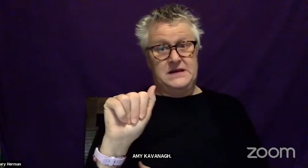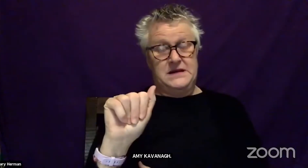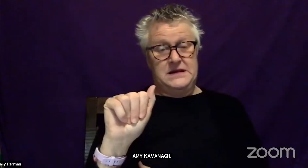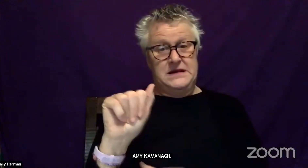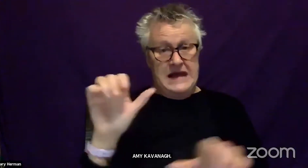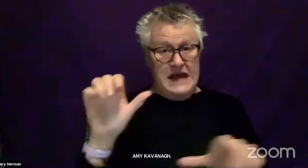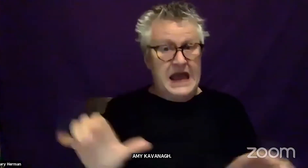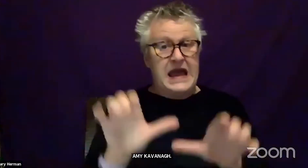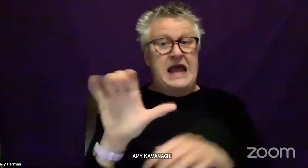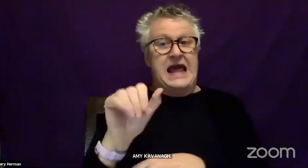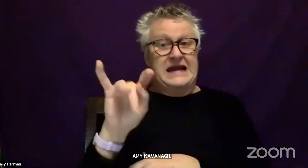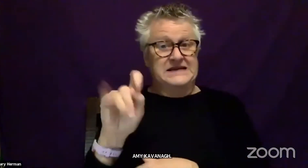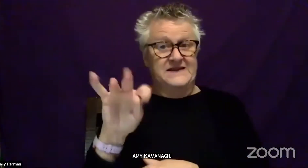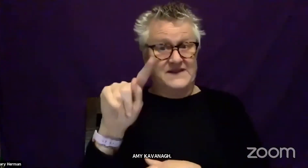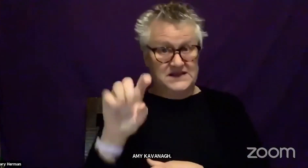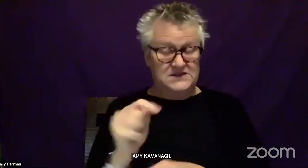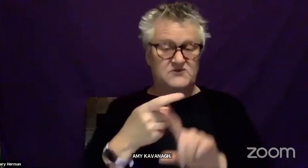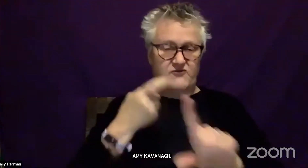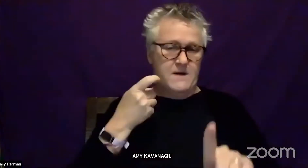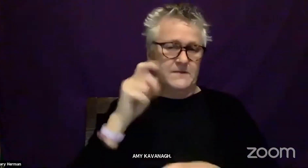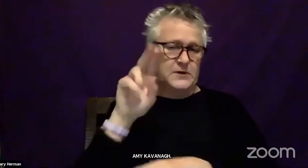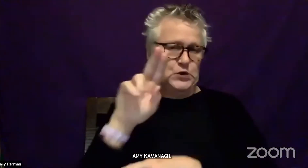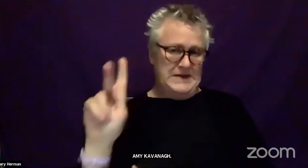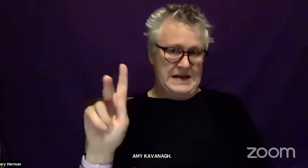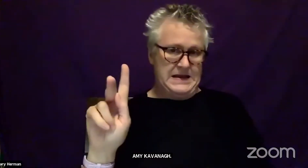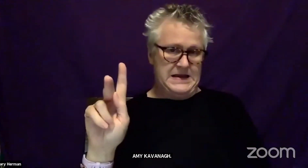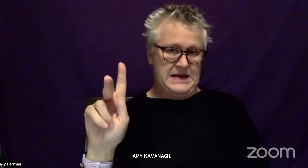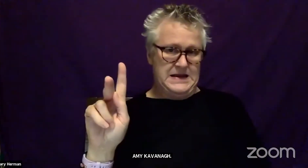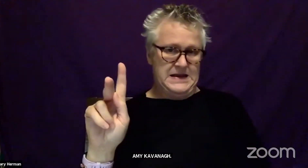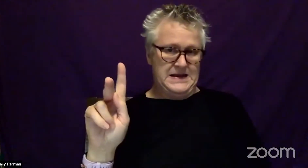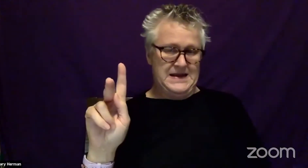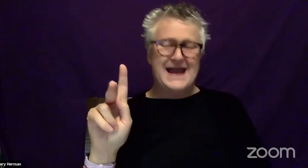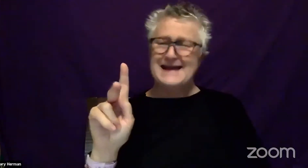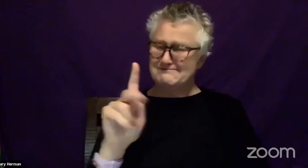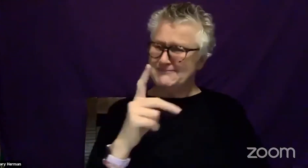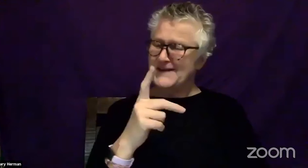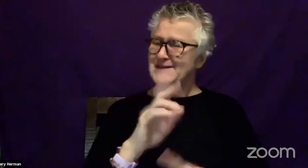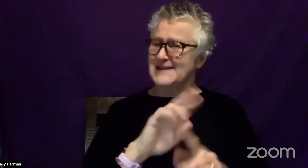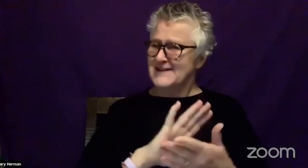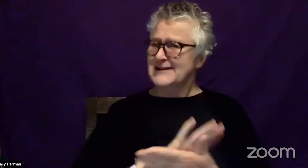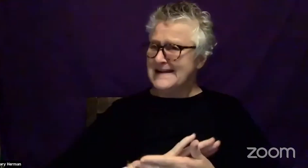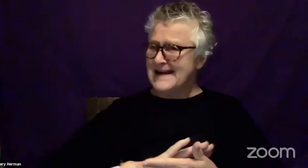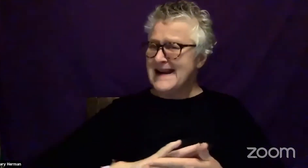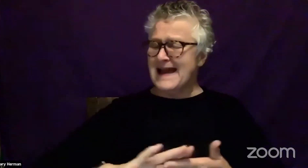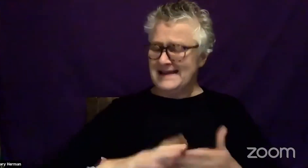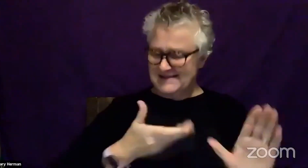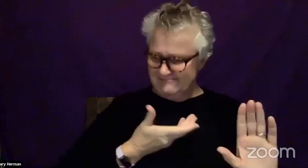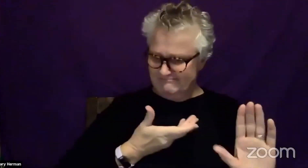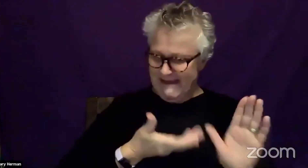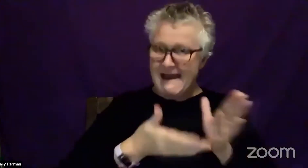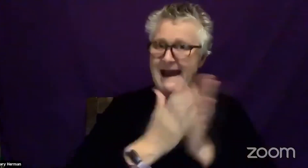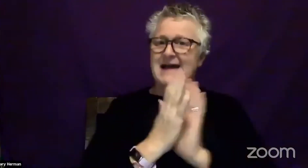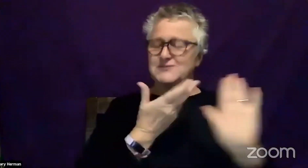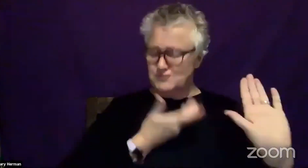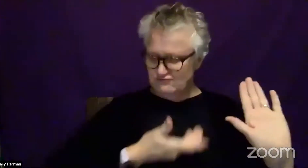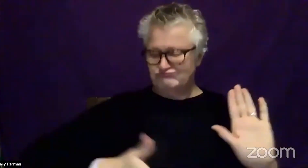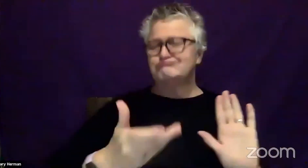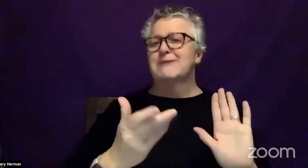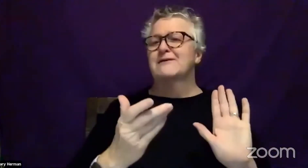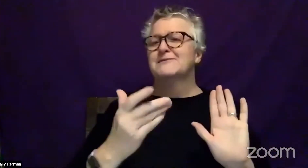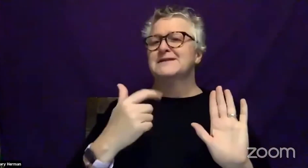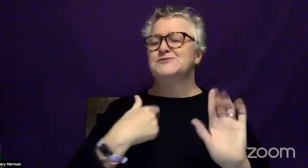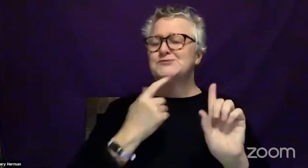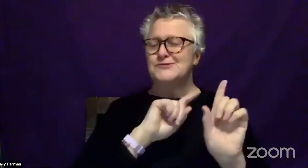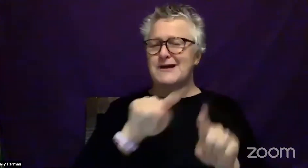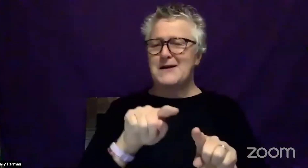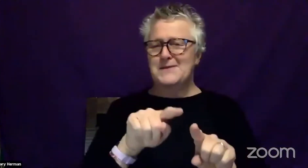from the UK. And I was very kindly asked to join you today. It's